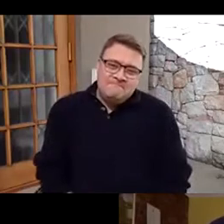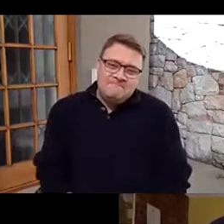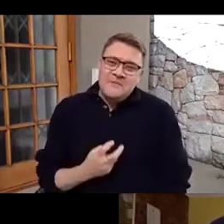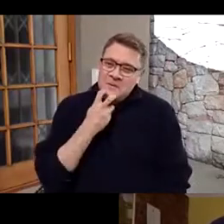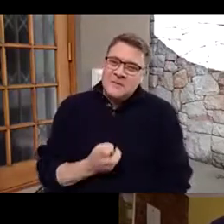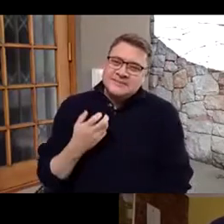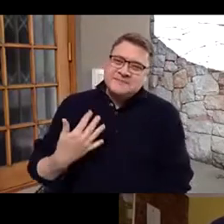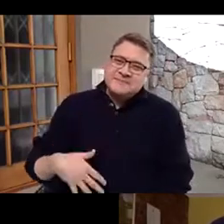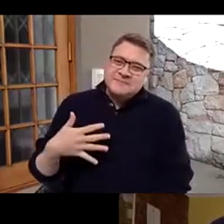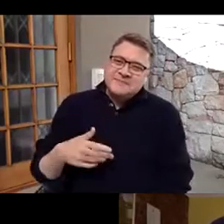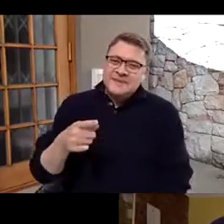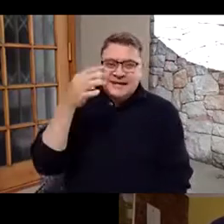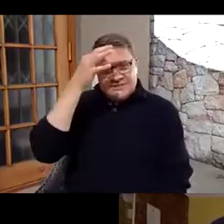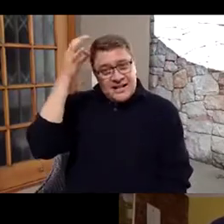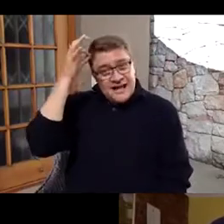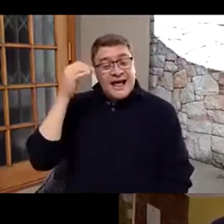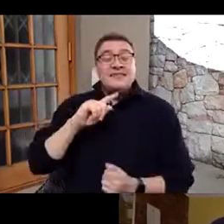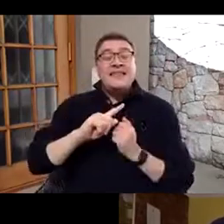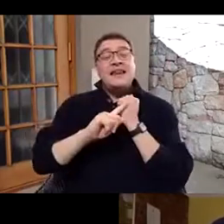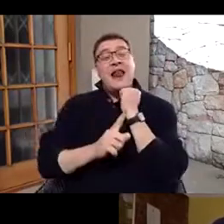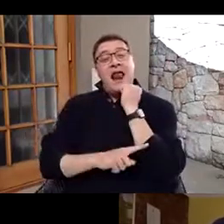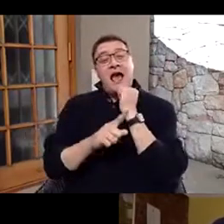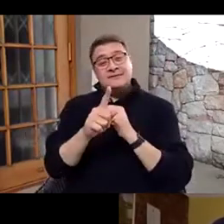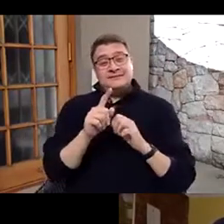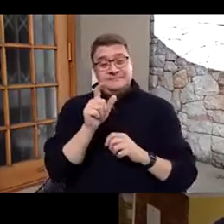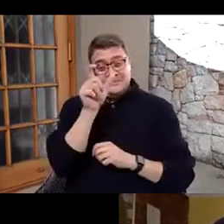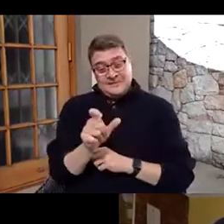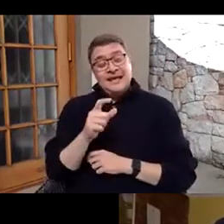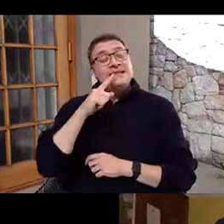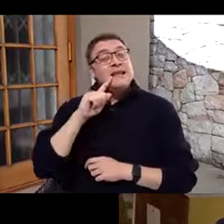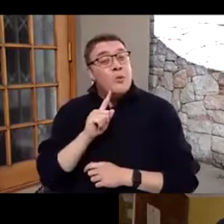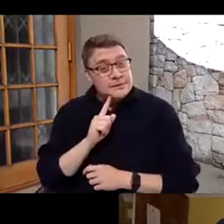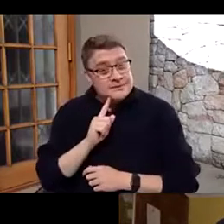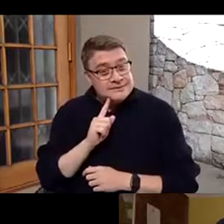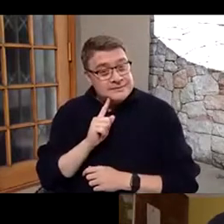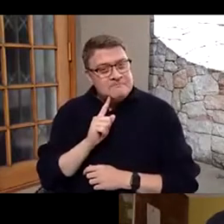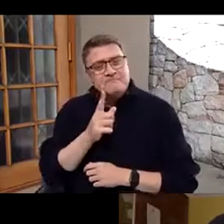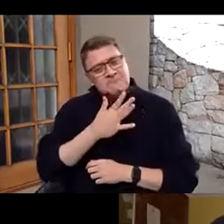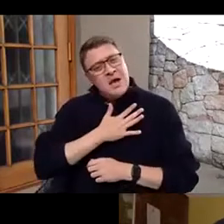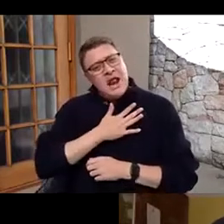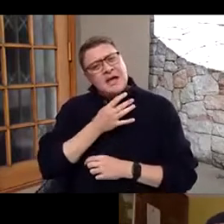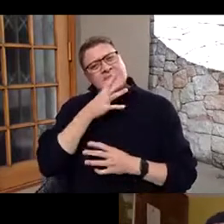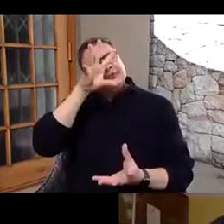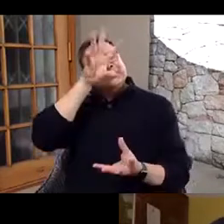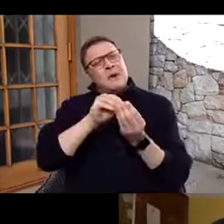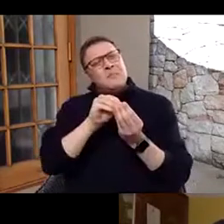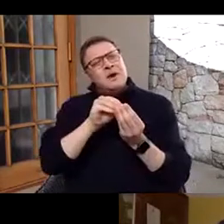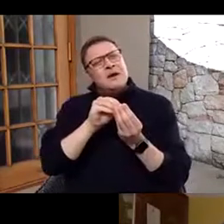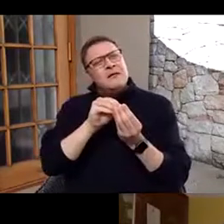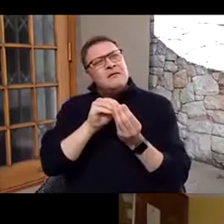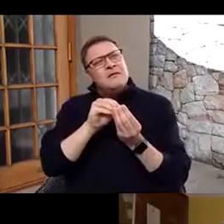Awesome. And then our last panelist, Terence, would you like to summarize for you